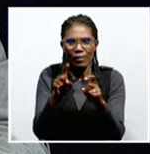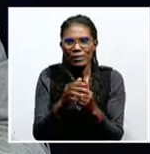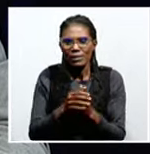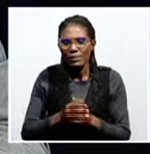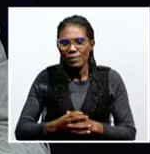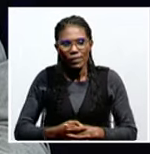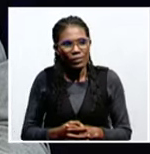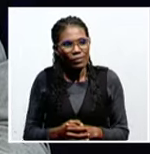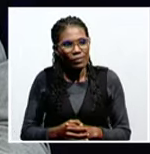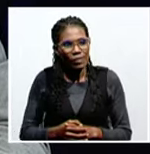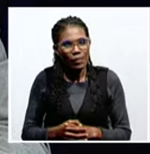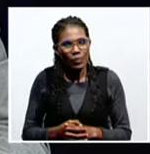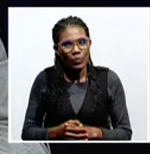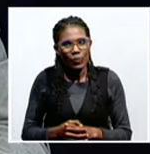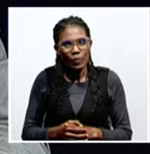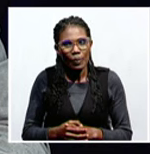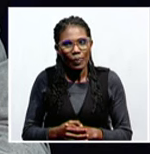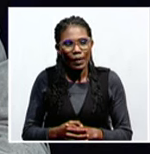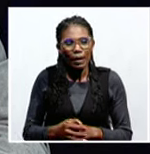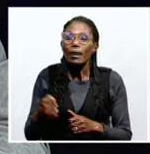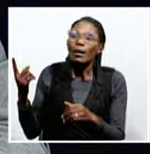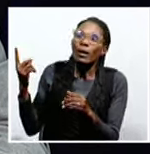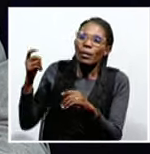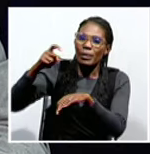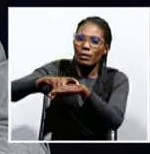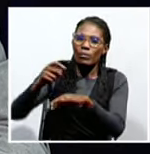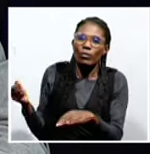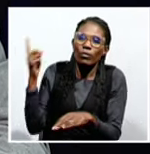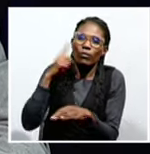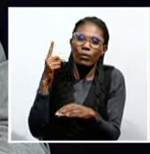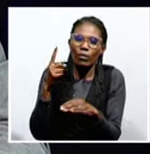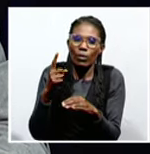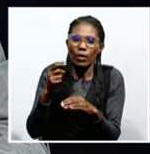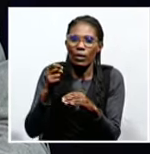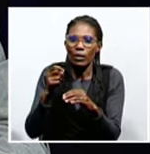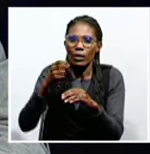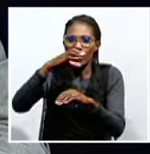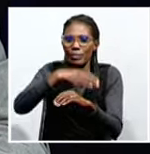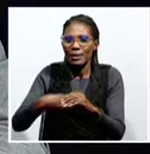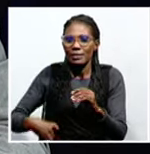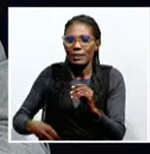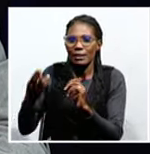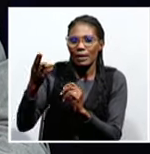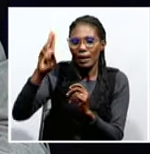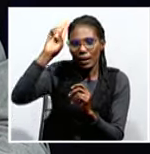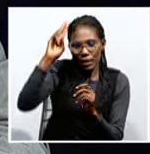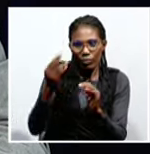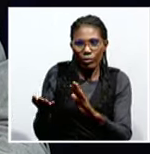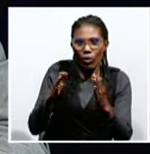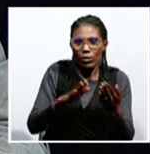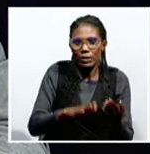the news of the passing of the president get to you, and what were some of your initial reaction to this news?